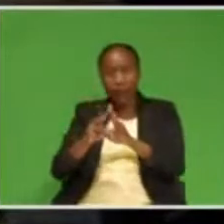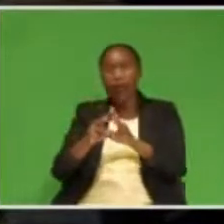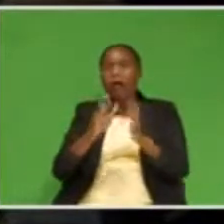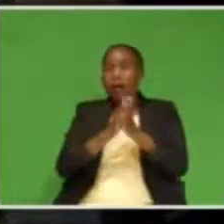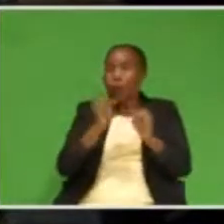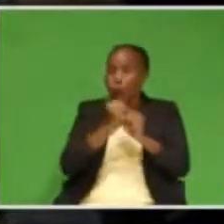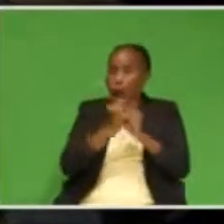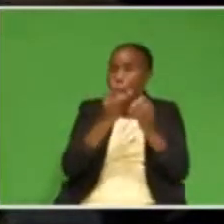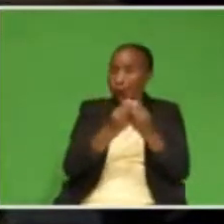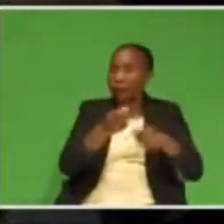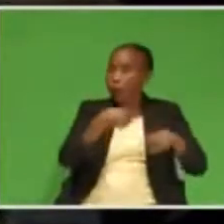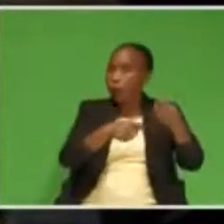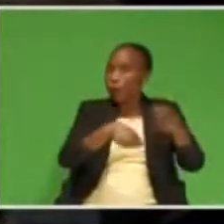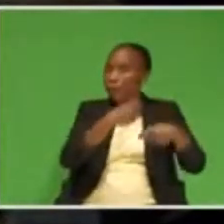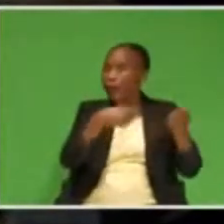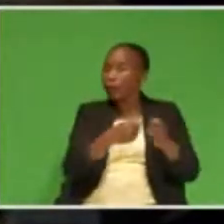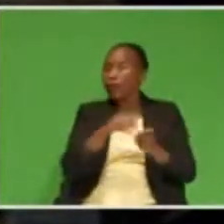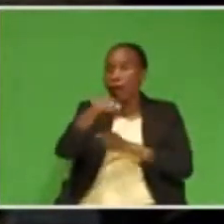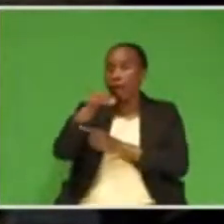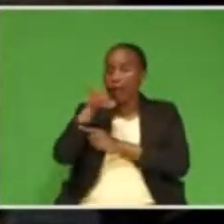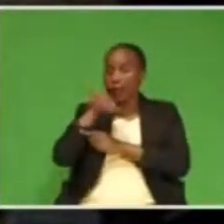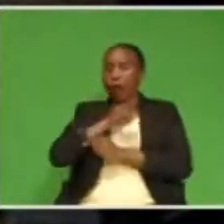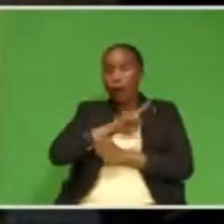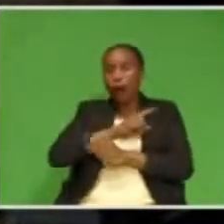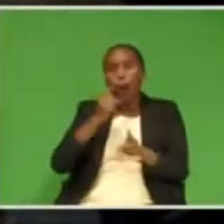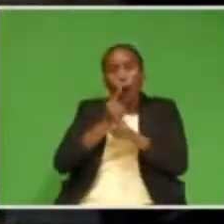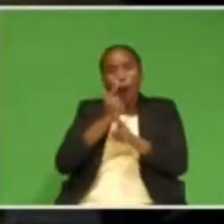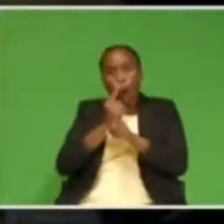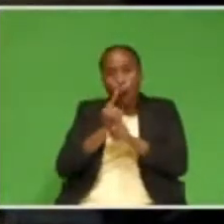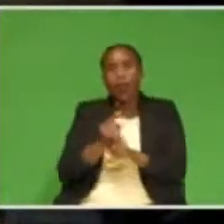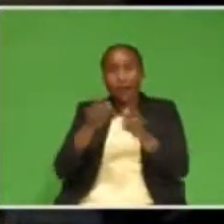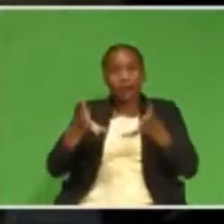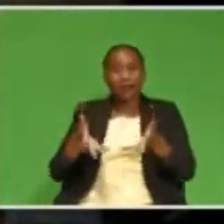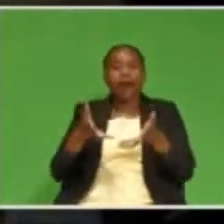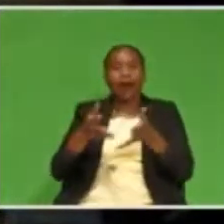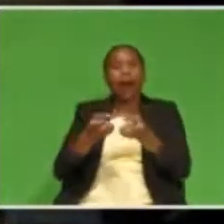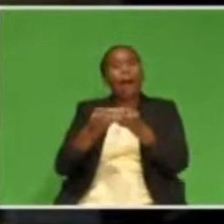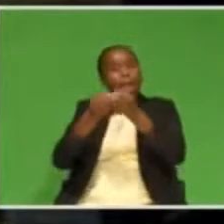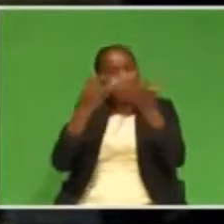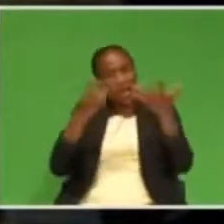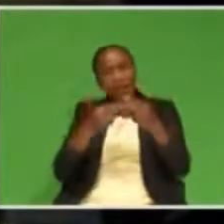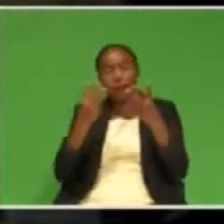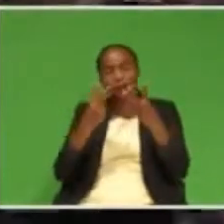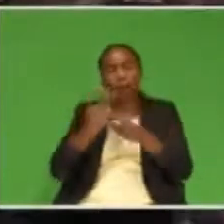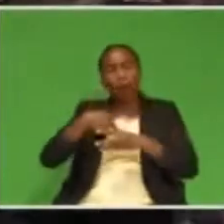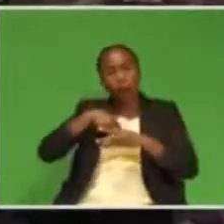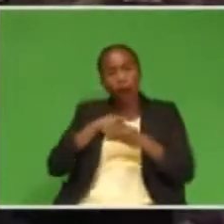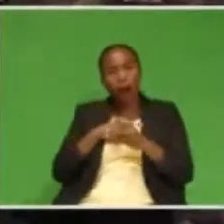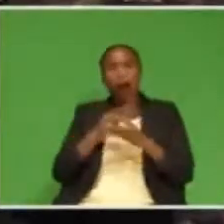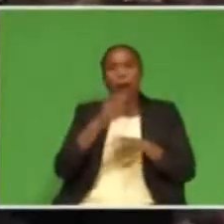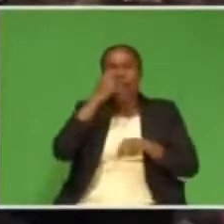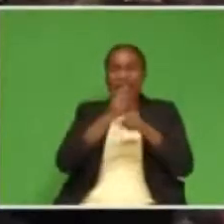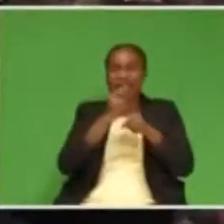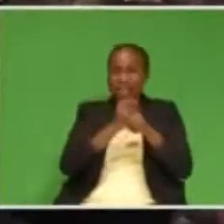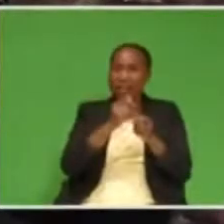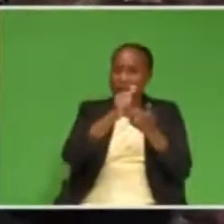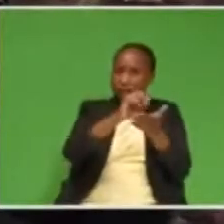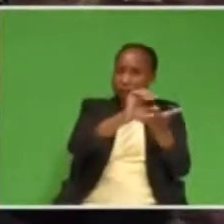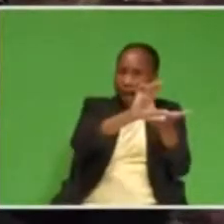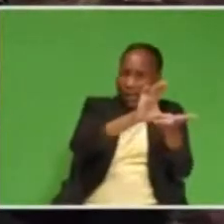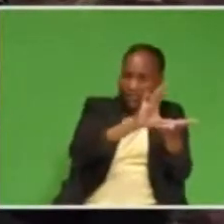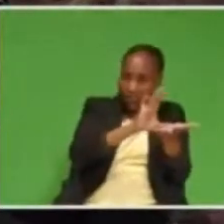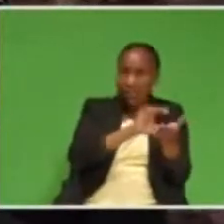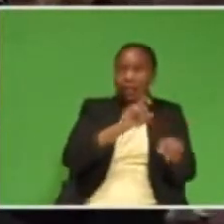banks. Because we always hear many of our people who need funding, as they go to